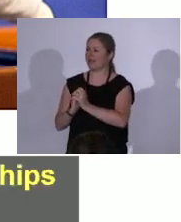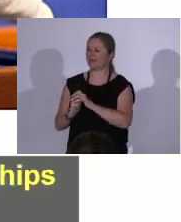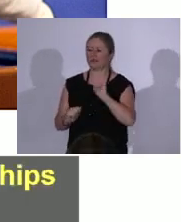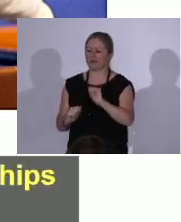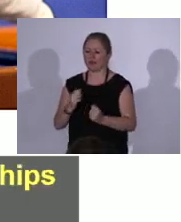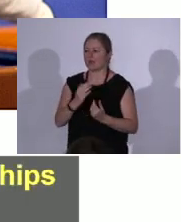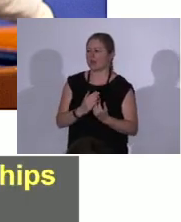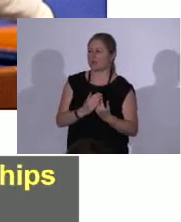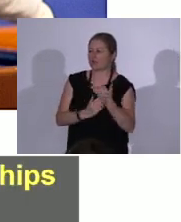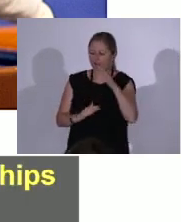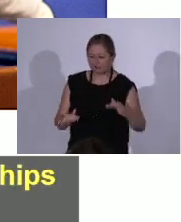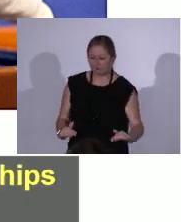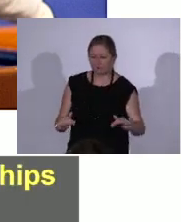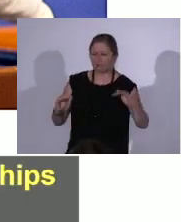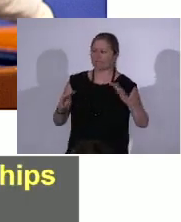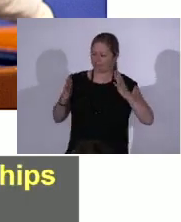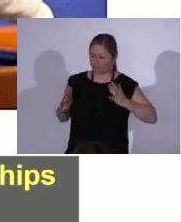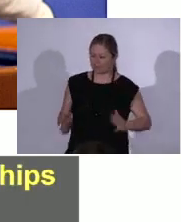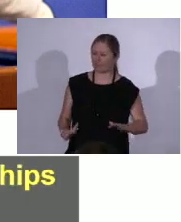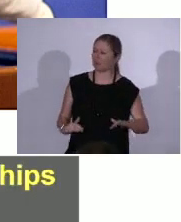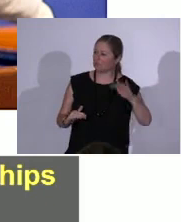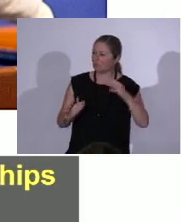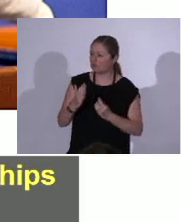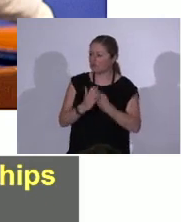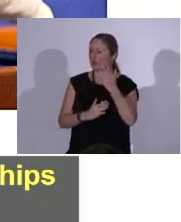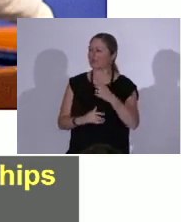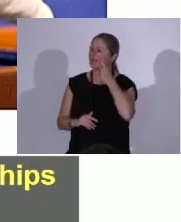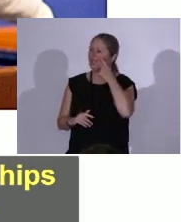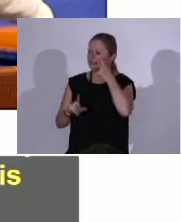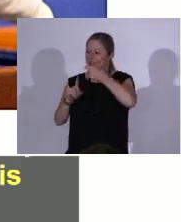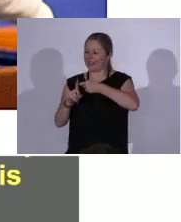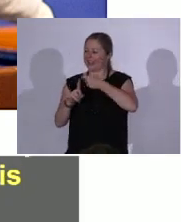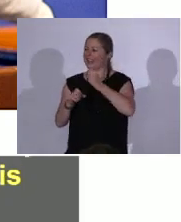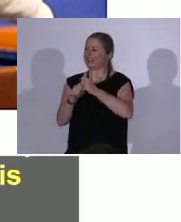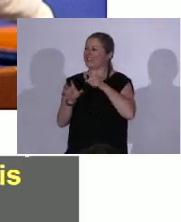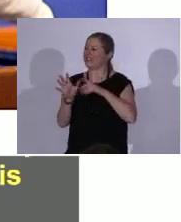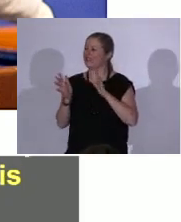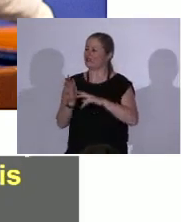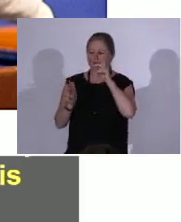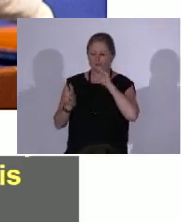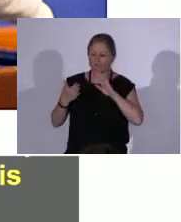physical development. And what we see is that kinder gym is able to combat a lot of